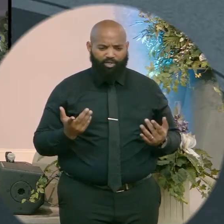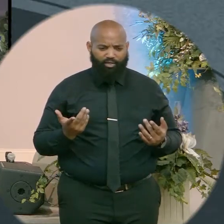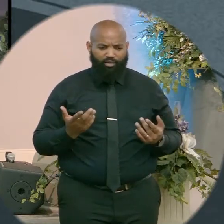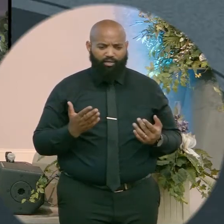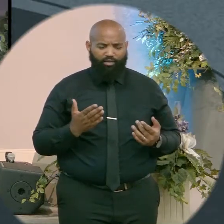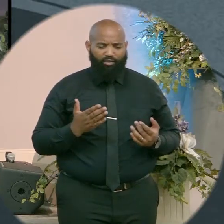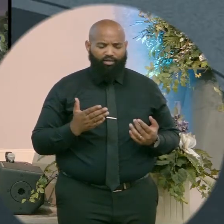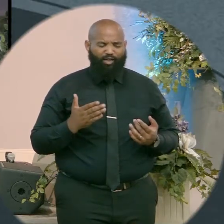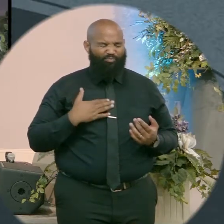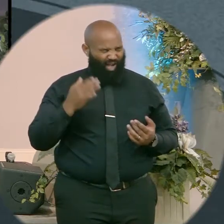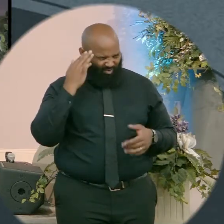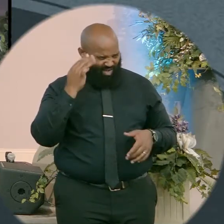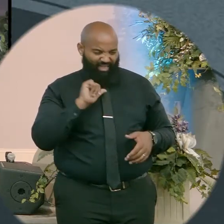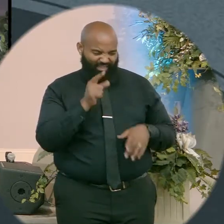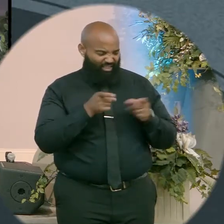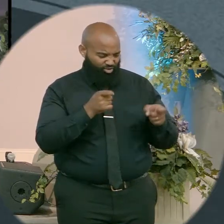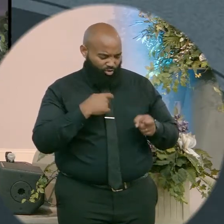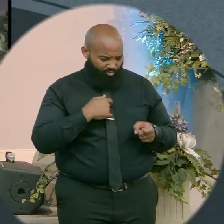not going to get the best of me.